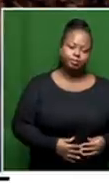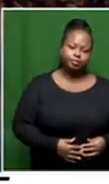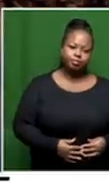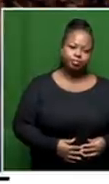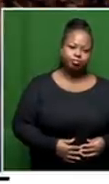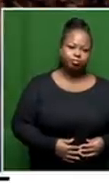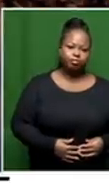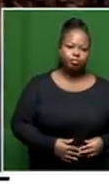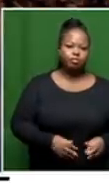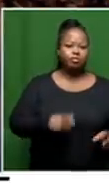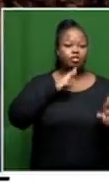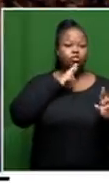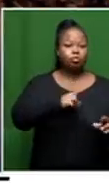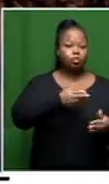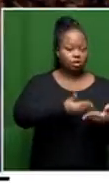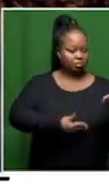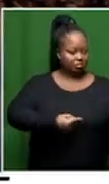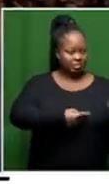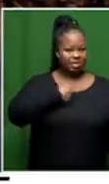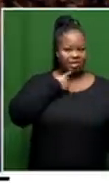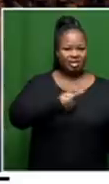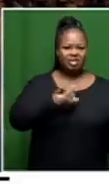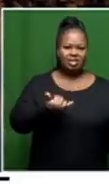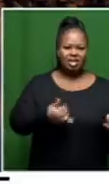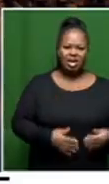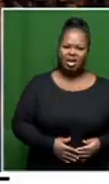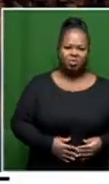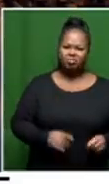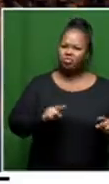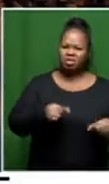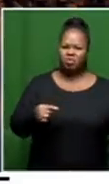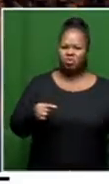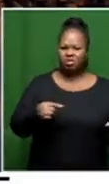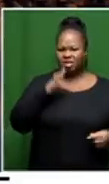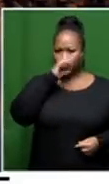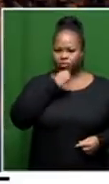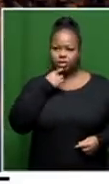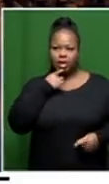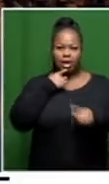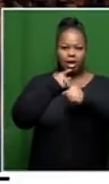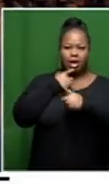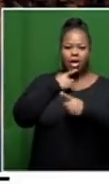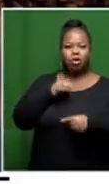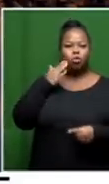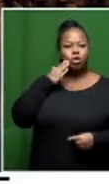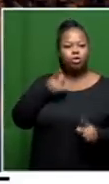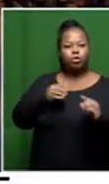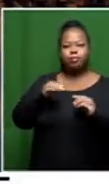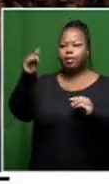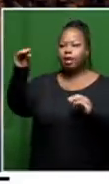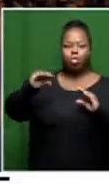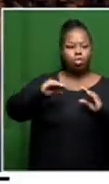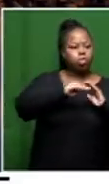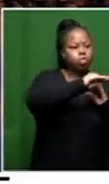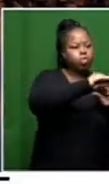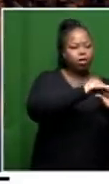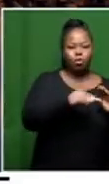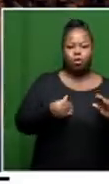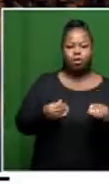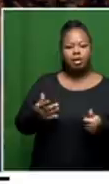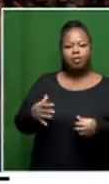the report also saying that it is a fallacy to assume that any real saving is achieved by reducing or diverting or not